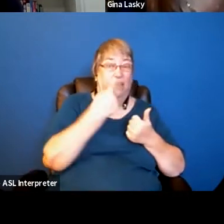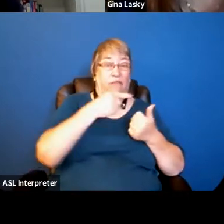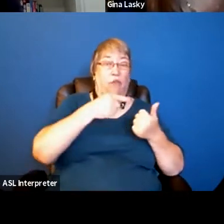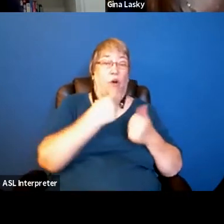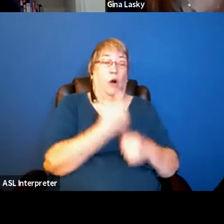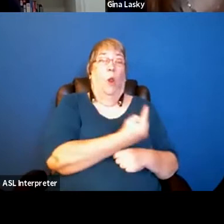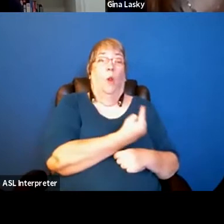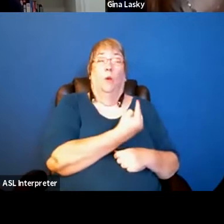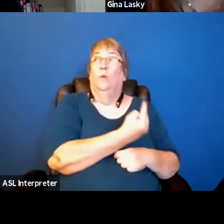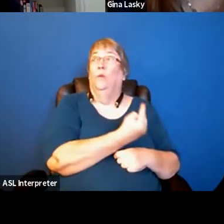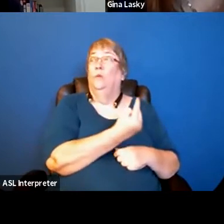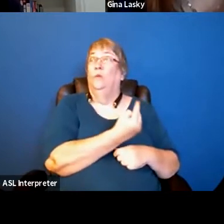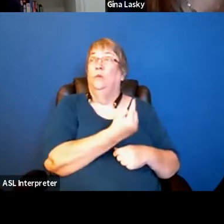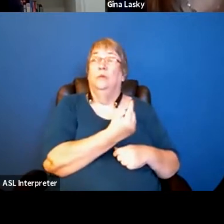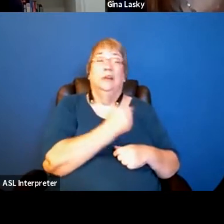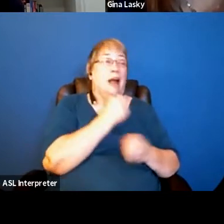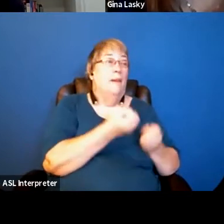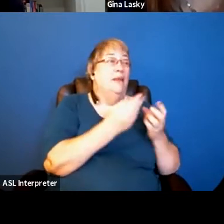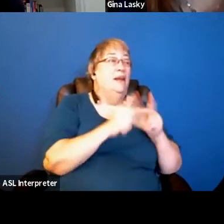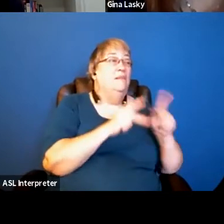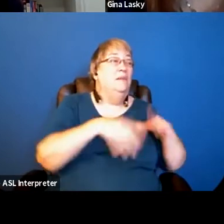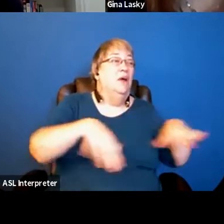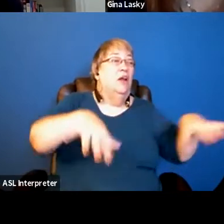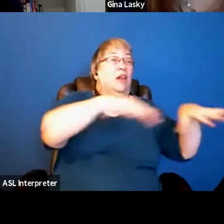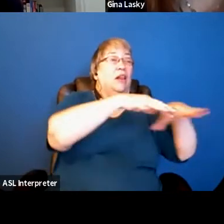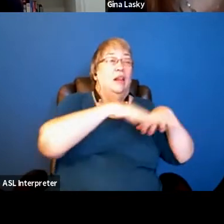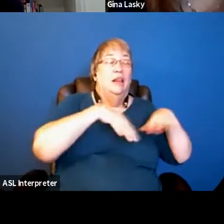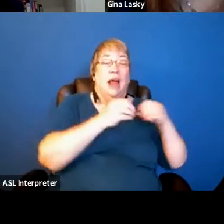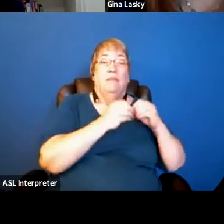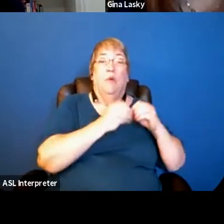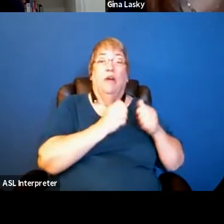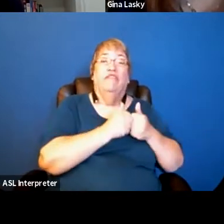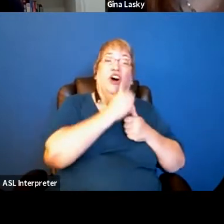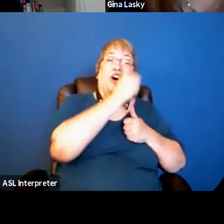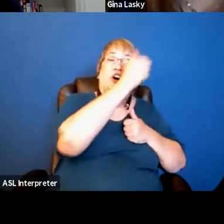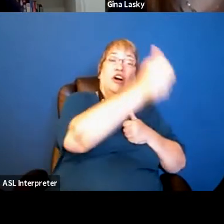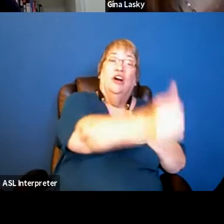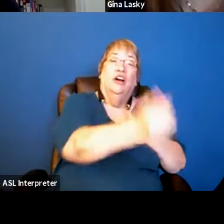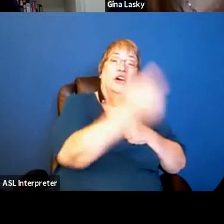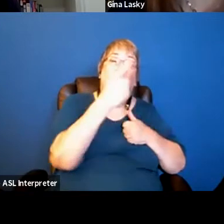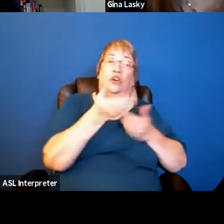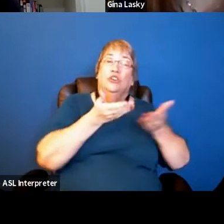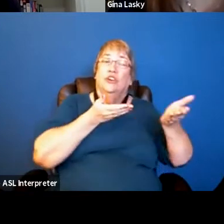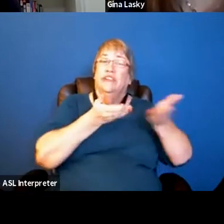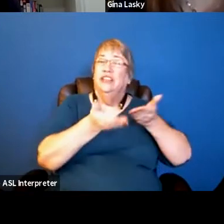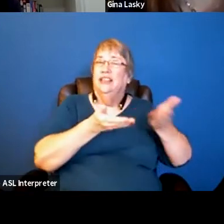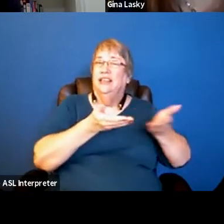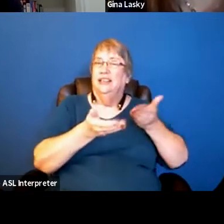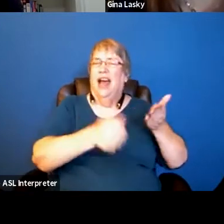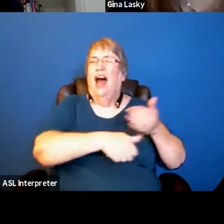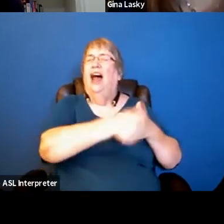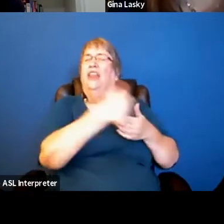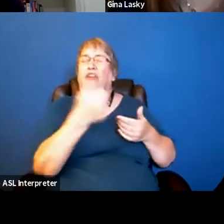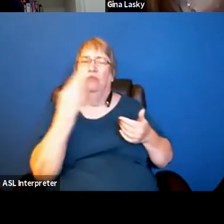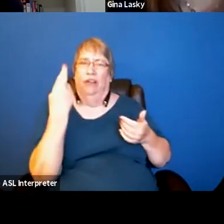and, again, proximity of services and the geographic barriers to those services, transportation, other significant social determinant of health